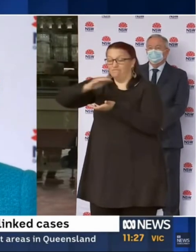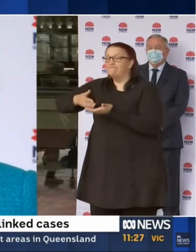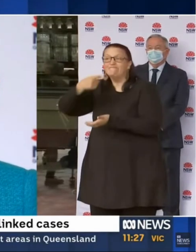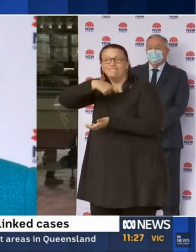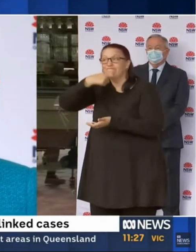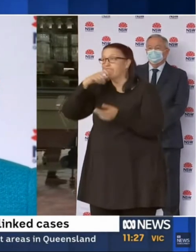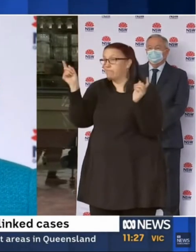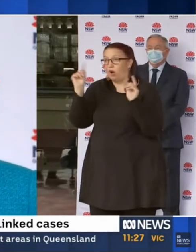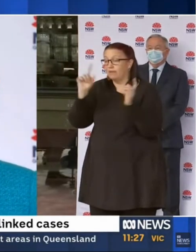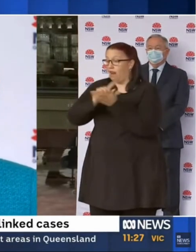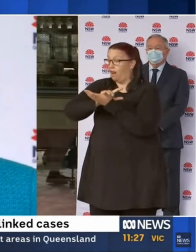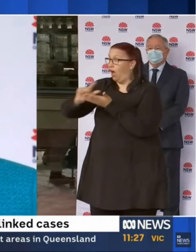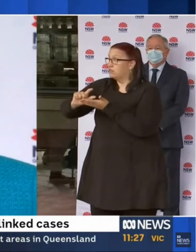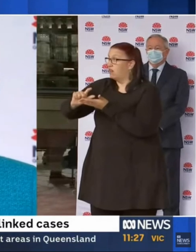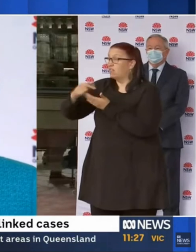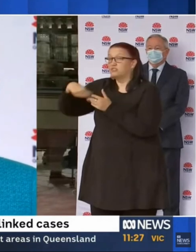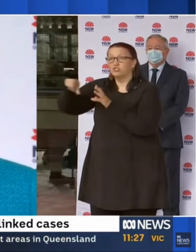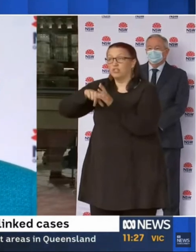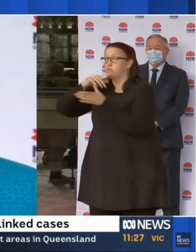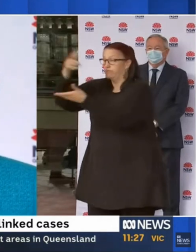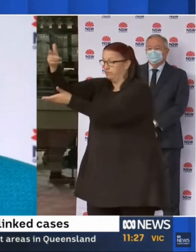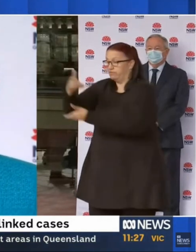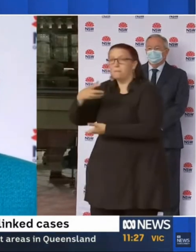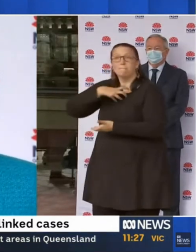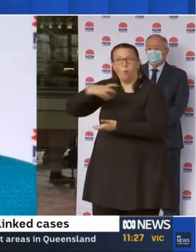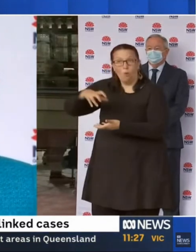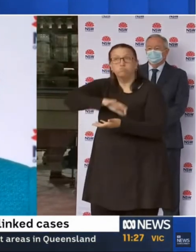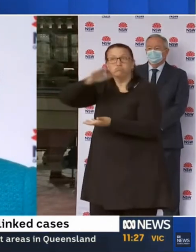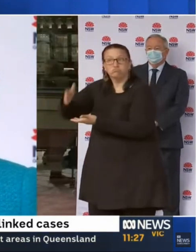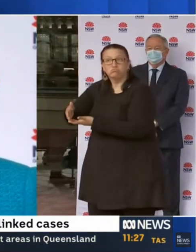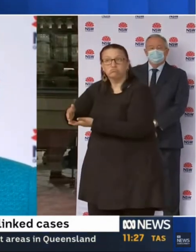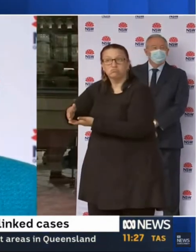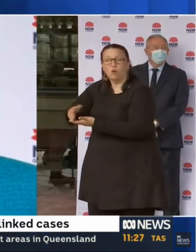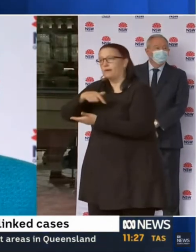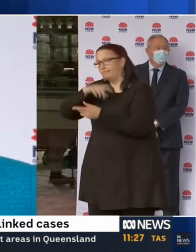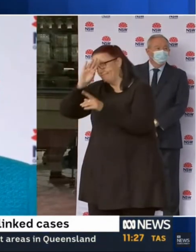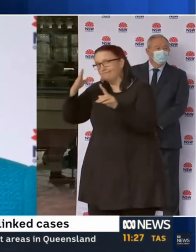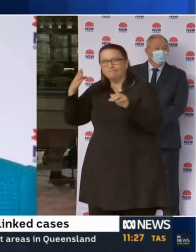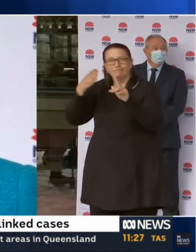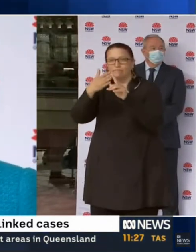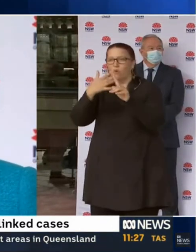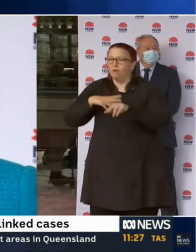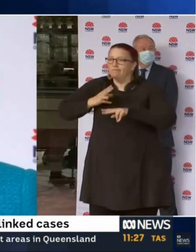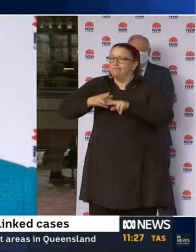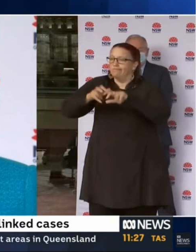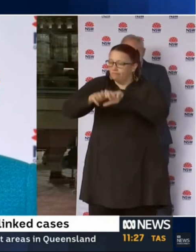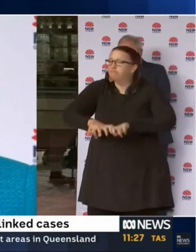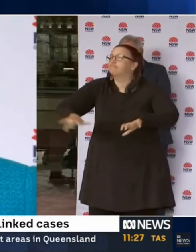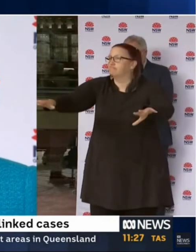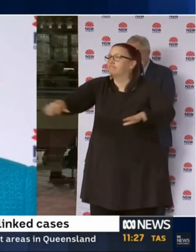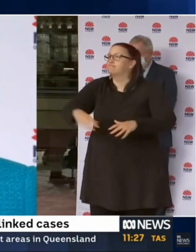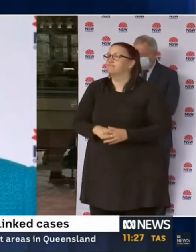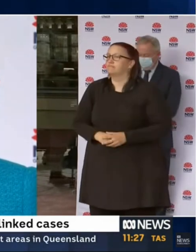goal in New South Wales we're considering and in fact we'll be making some further announcements about what the New South Wales government can do